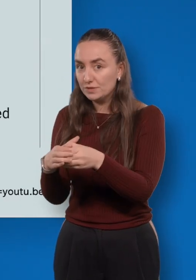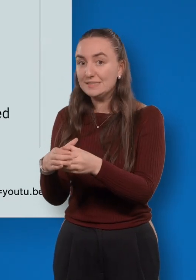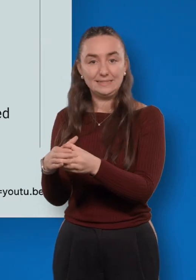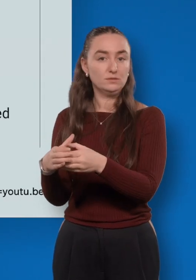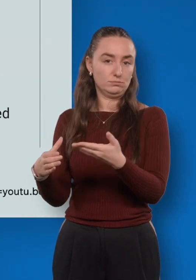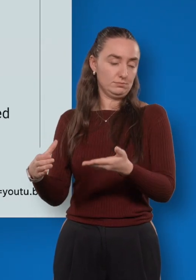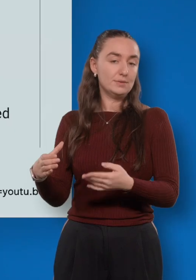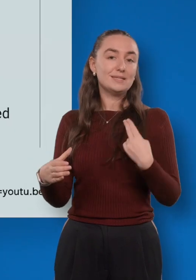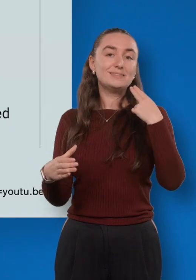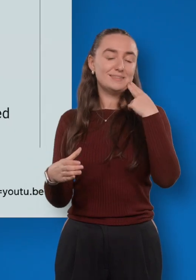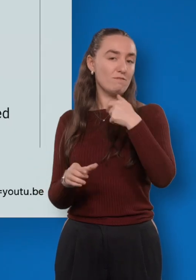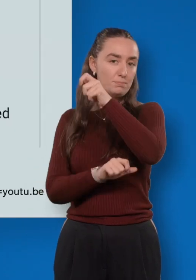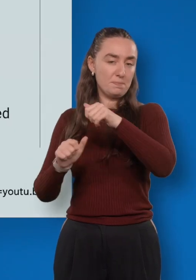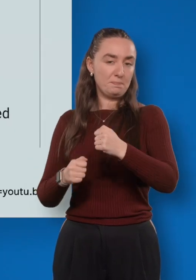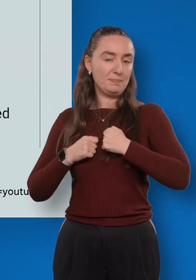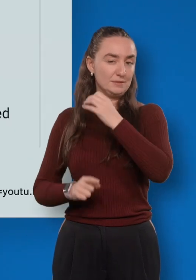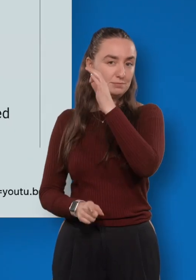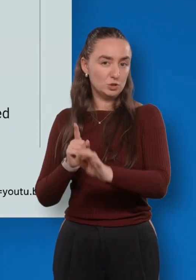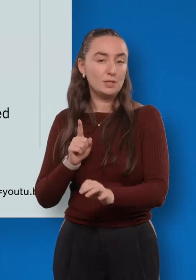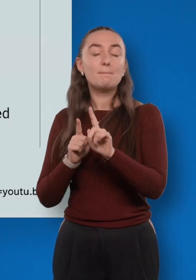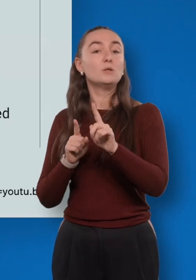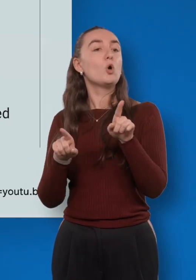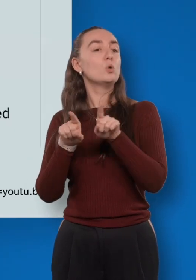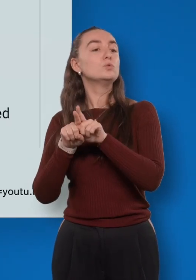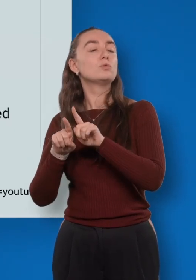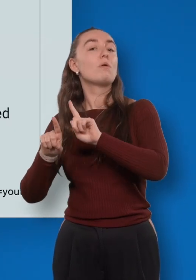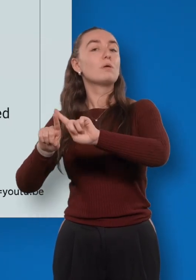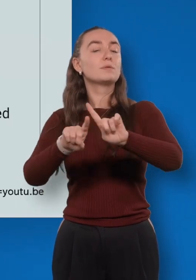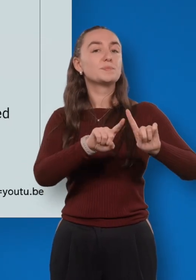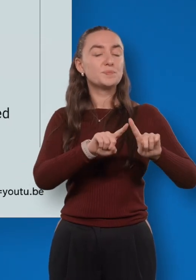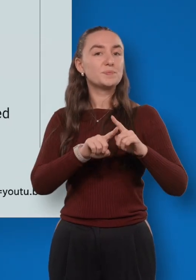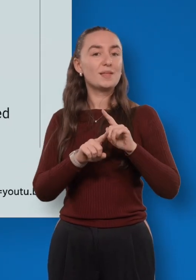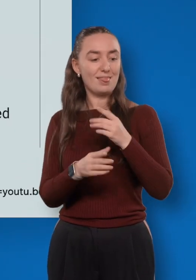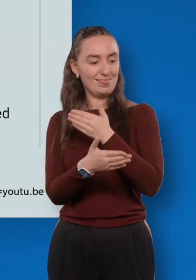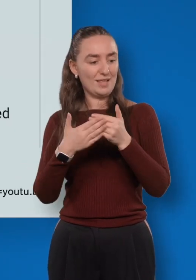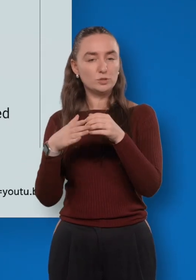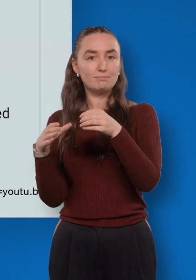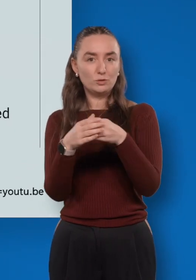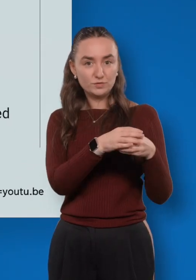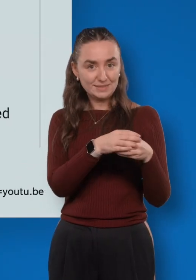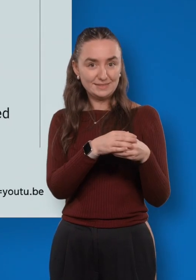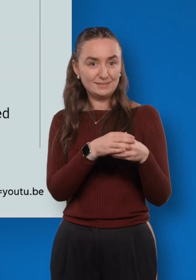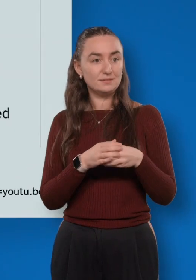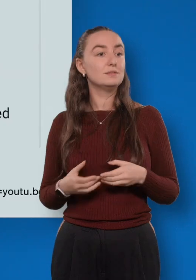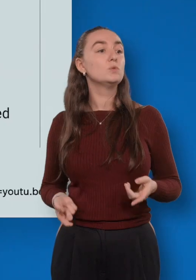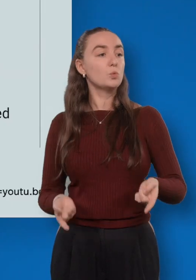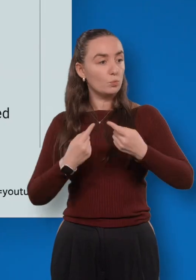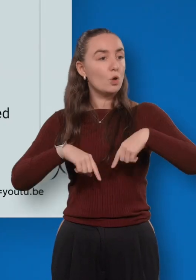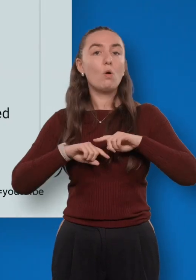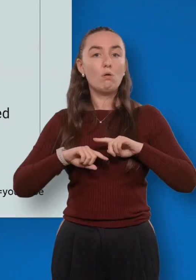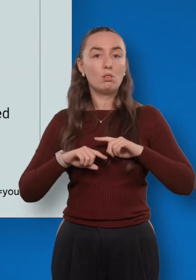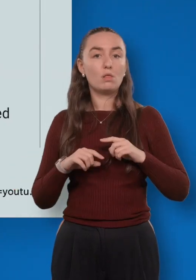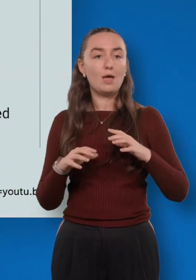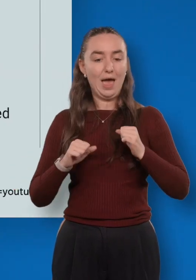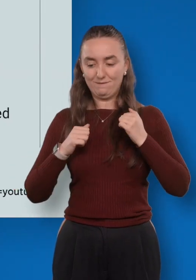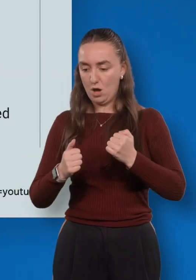in point, but with language minorities generally. And as Chiara said, we each bring something very different. We